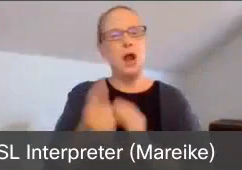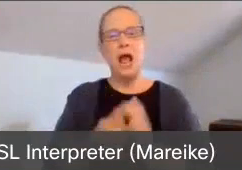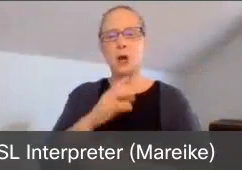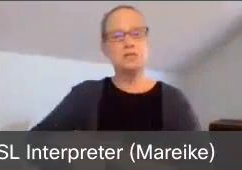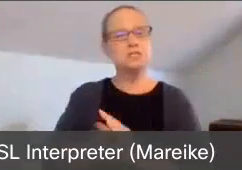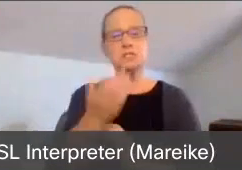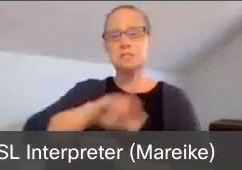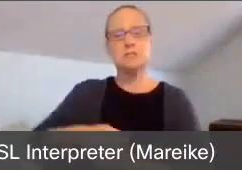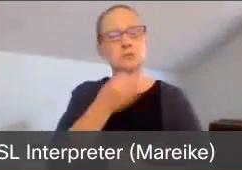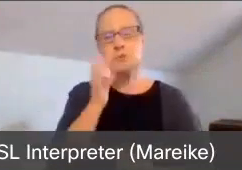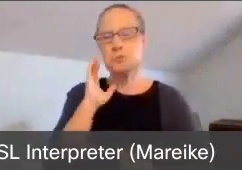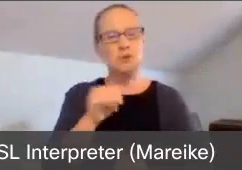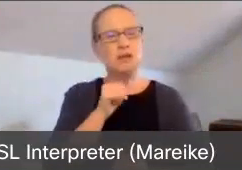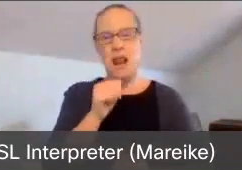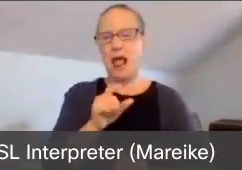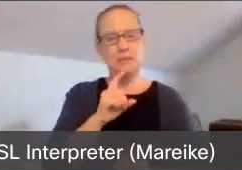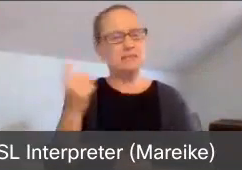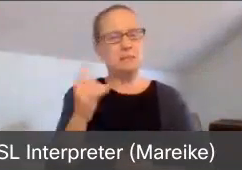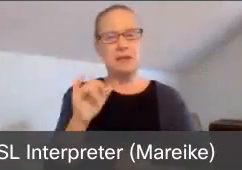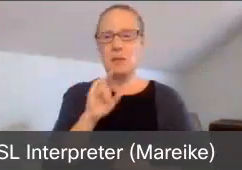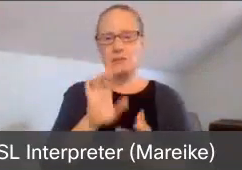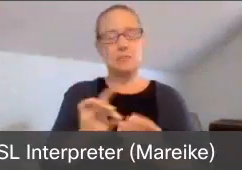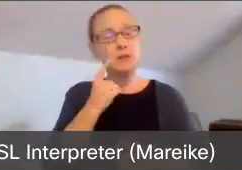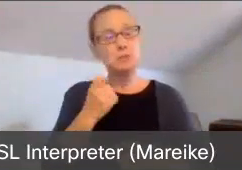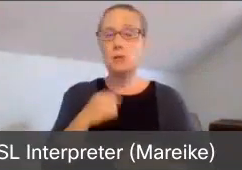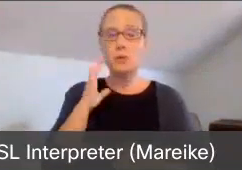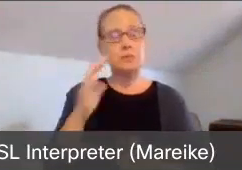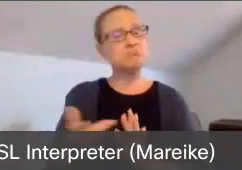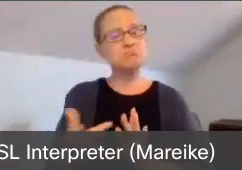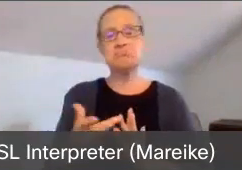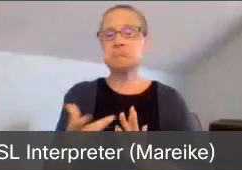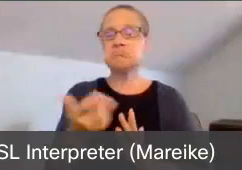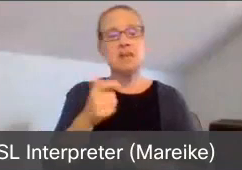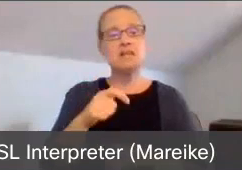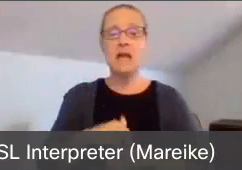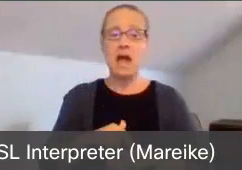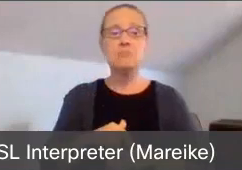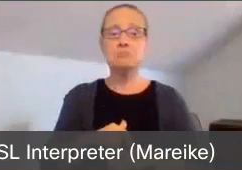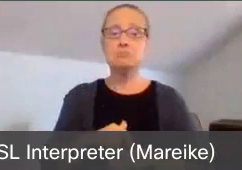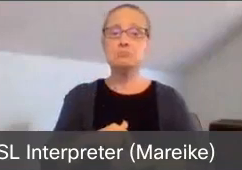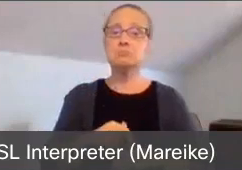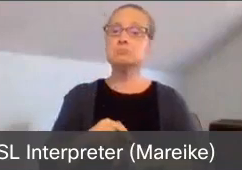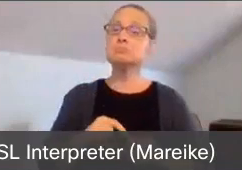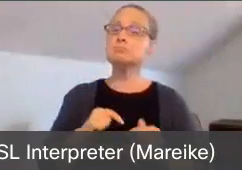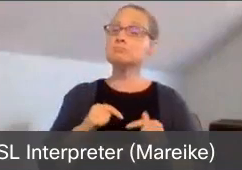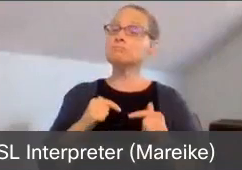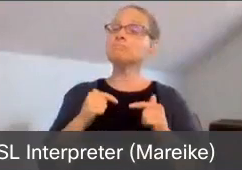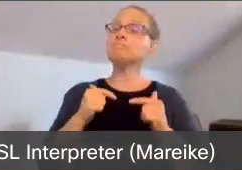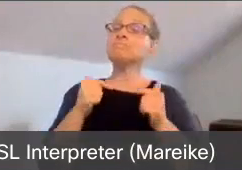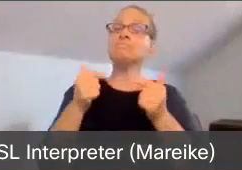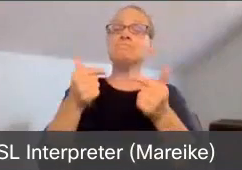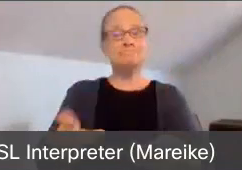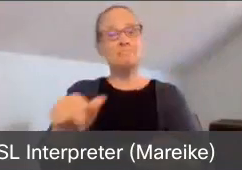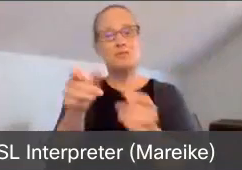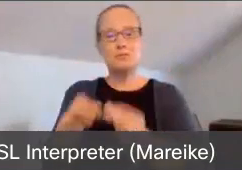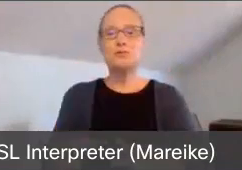the triage process because we'll be available all the time. Next slide, please. So here's a kind of like a bird's